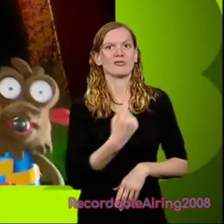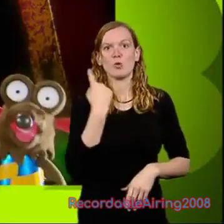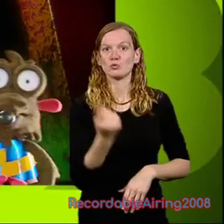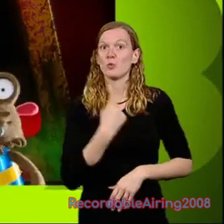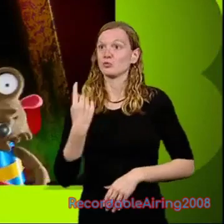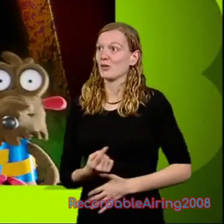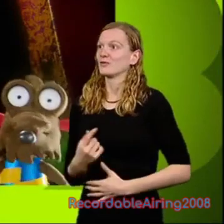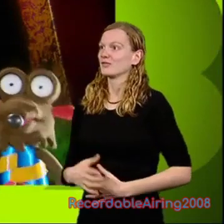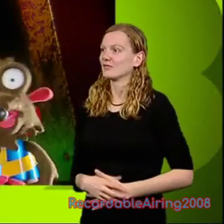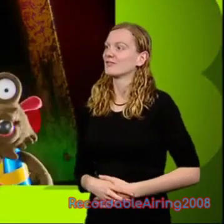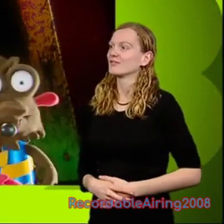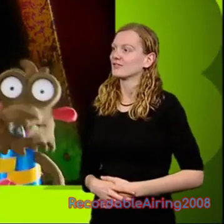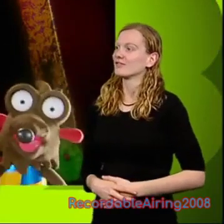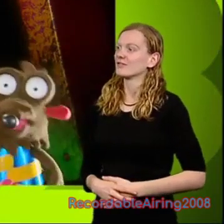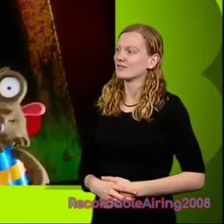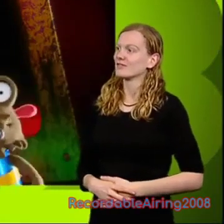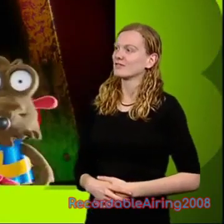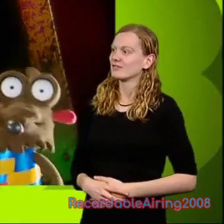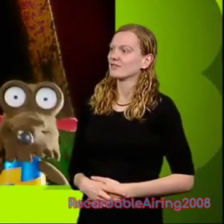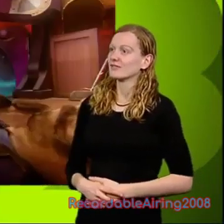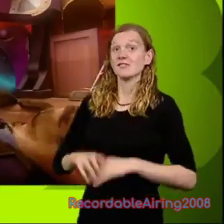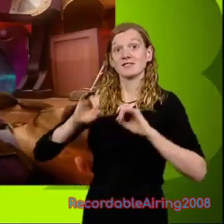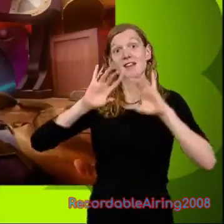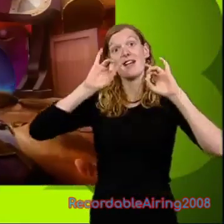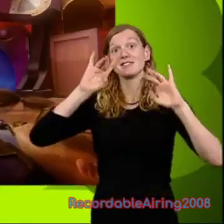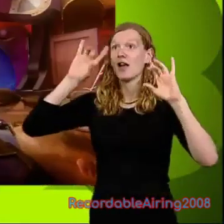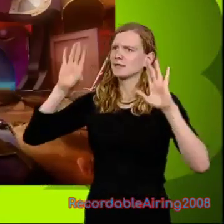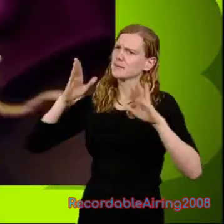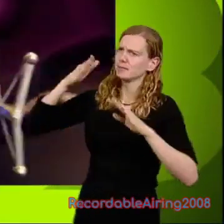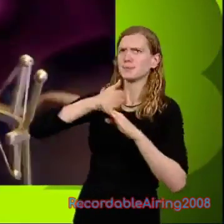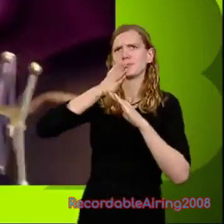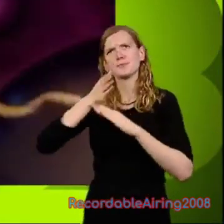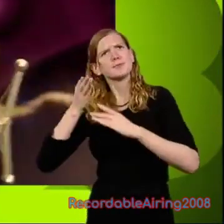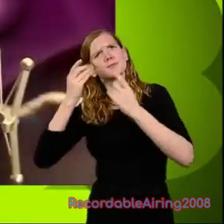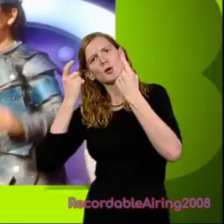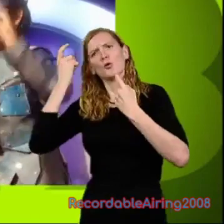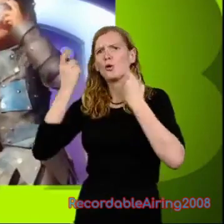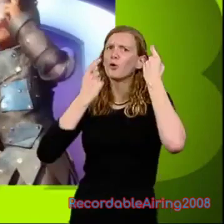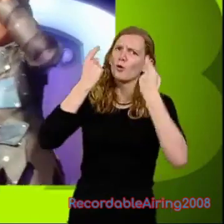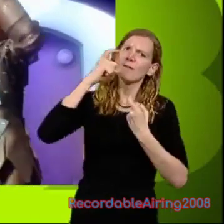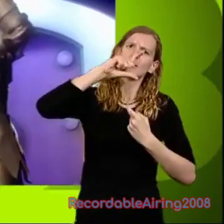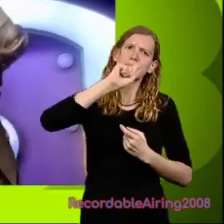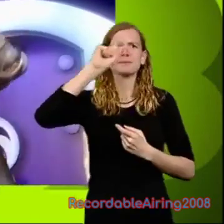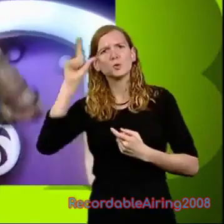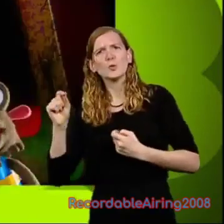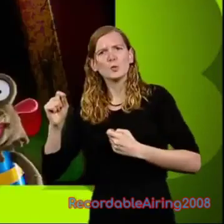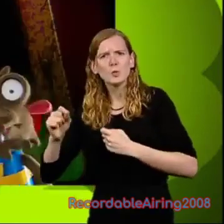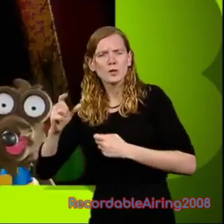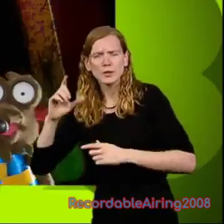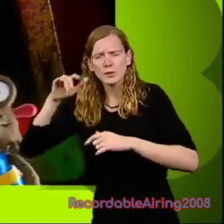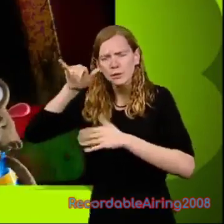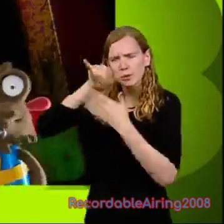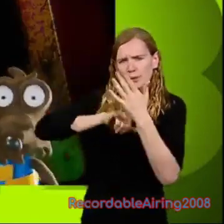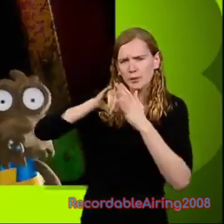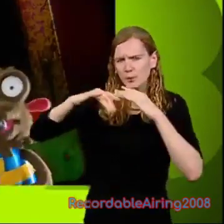Thread the stars and search the moon. Scan the sound waves for a tune. We'll be